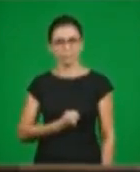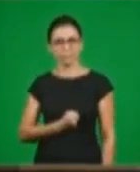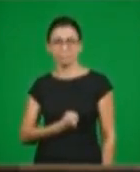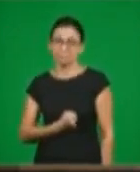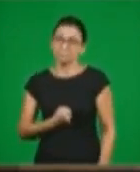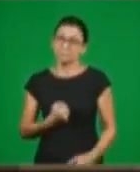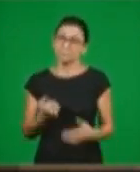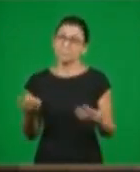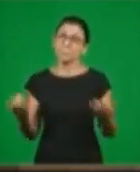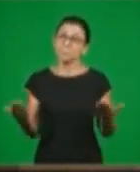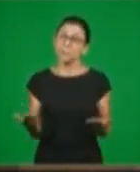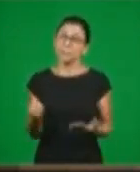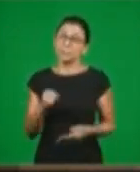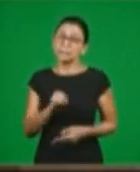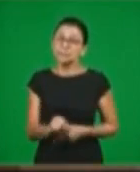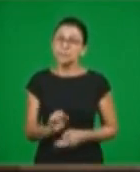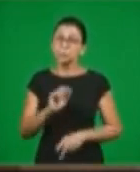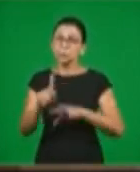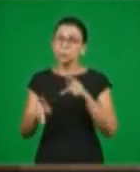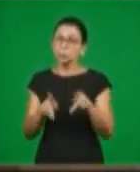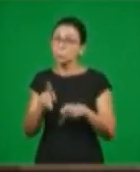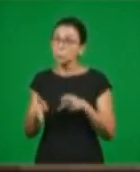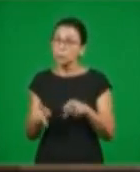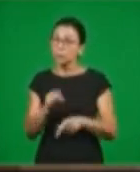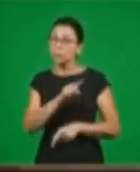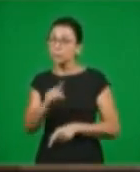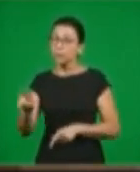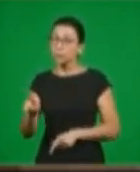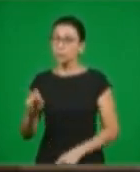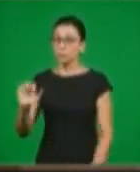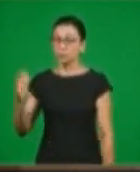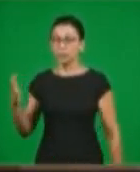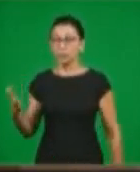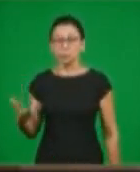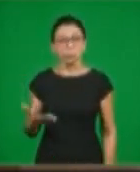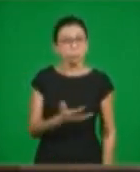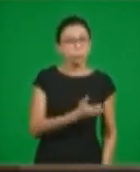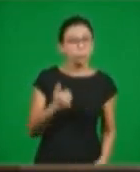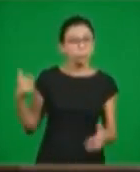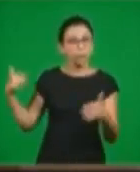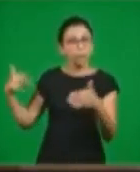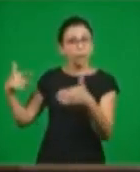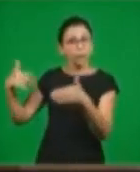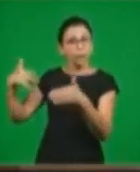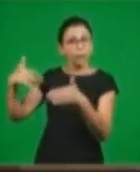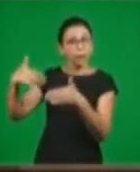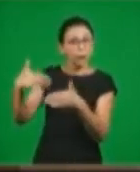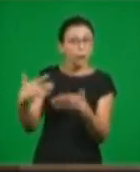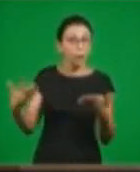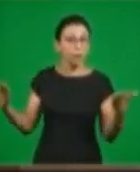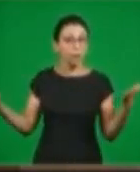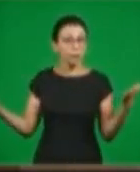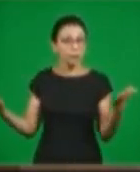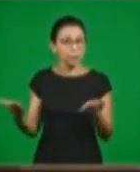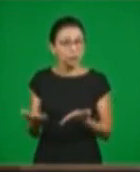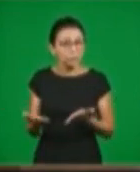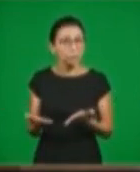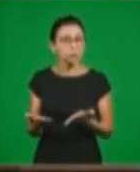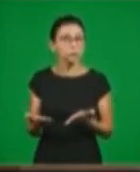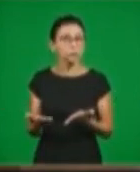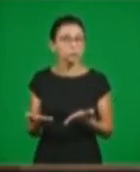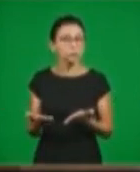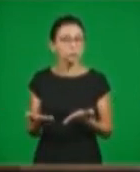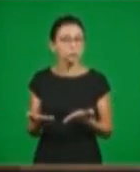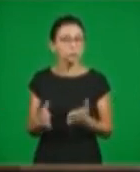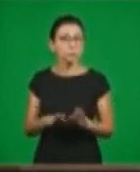Lord until now, the Messiah will sit in the throne right there in Jerusalem. The objective is